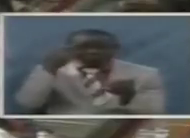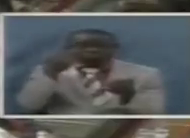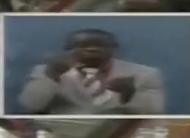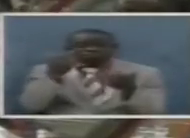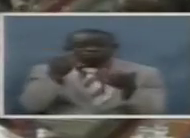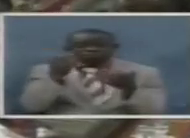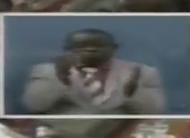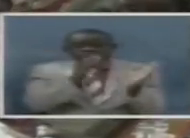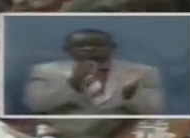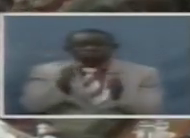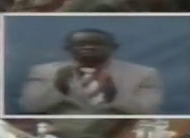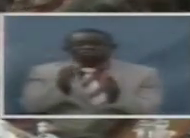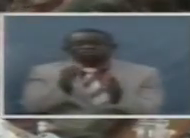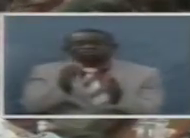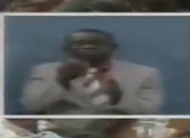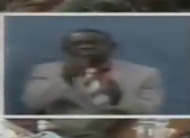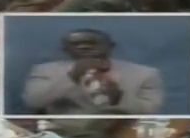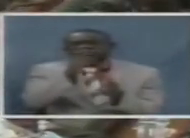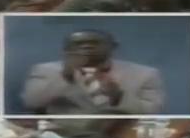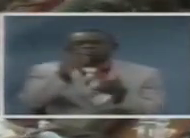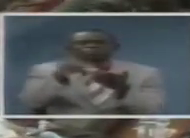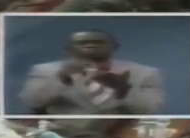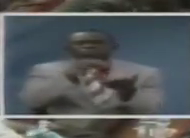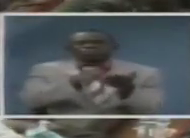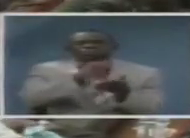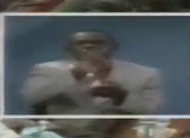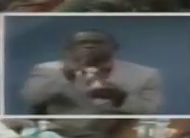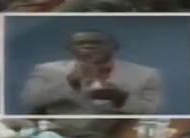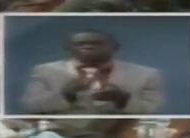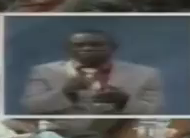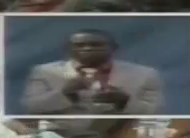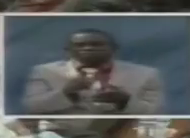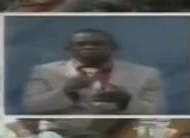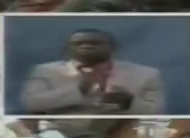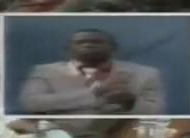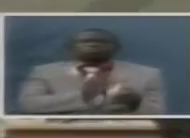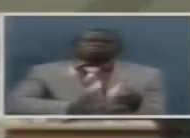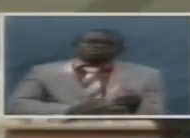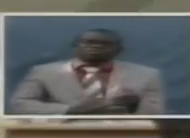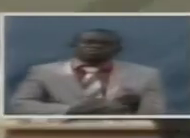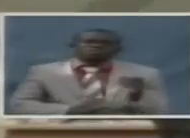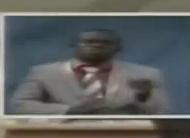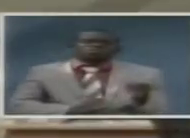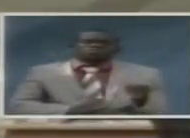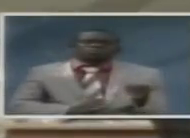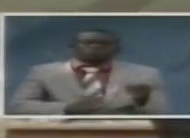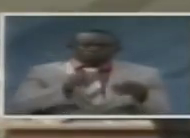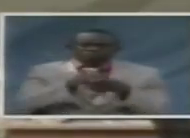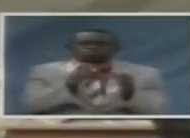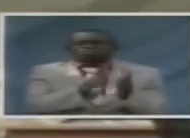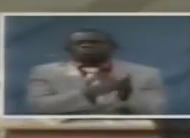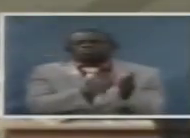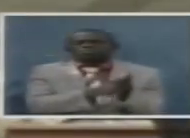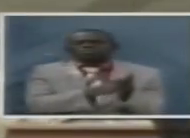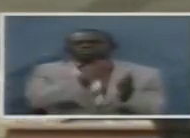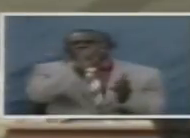million public-private sector investment into a tractor and agricultural equipment assembly plant